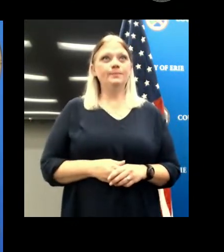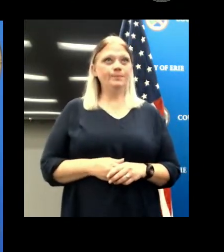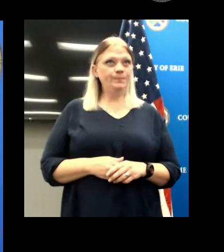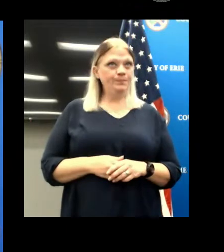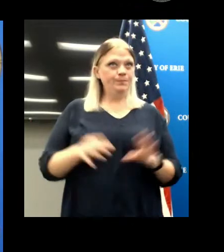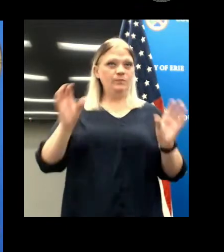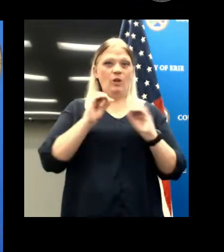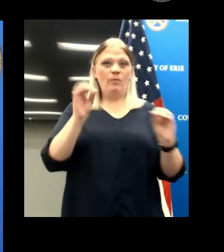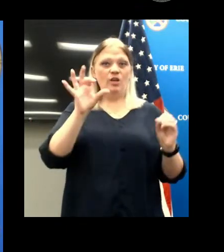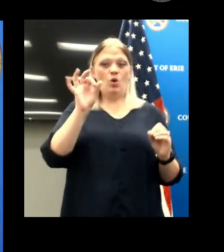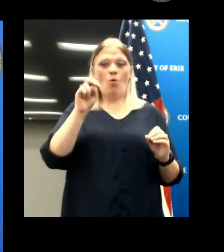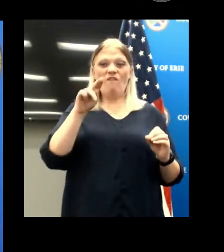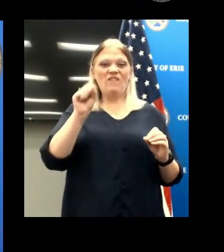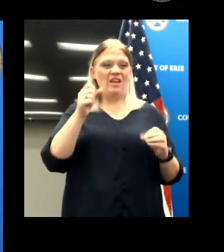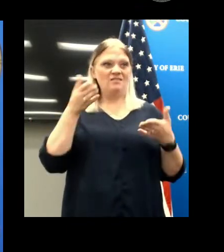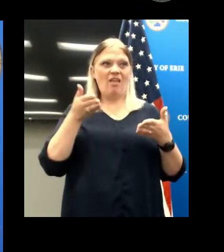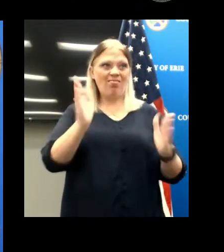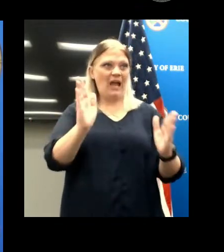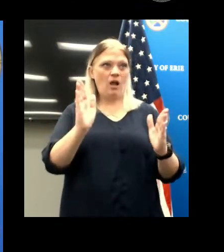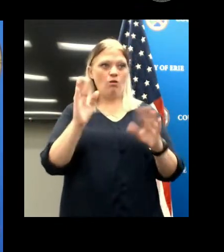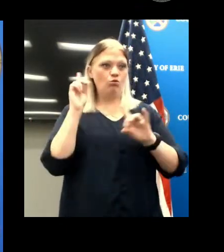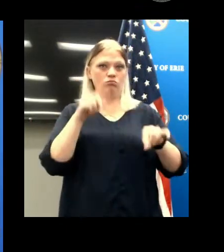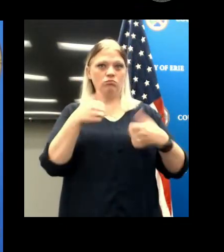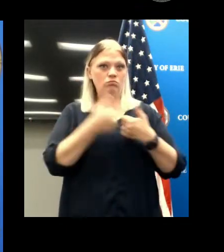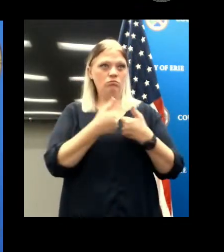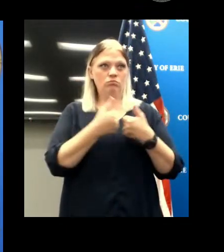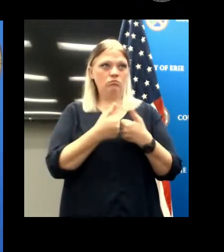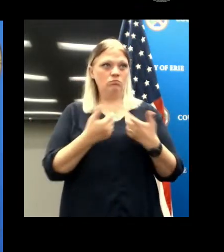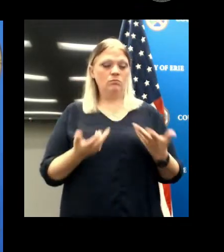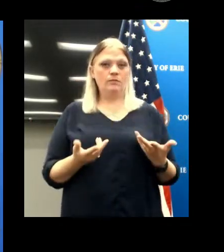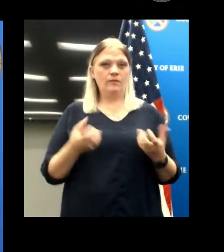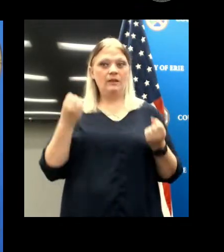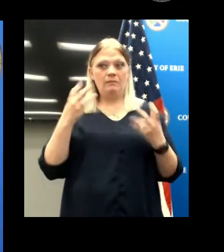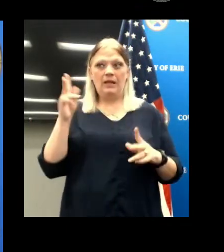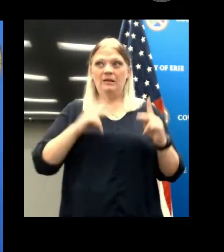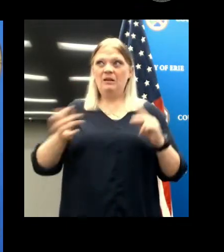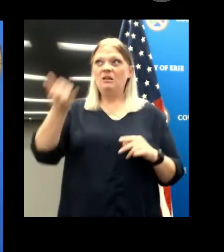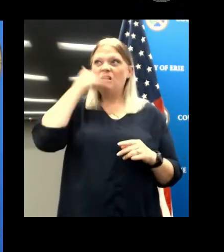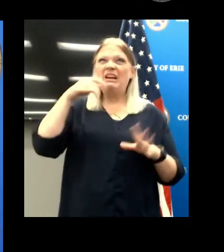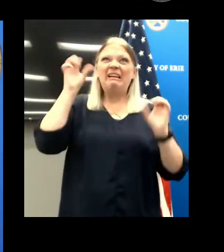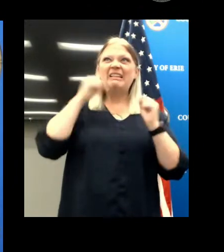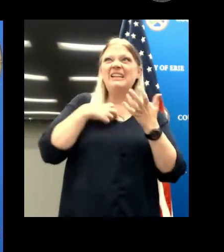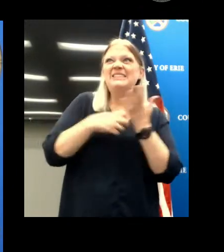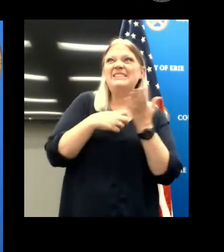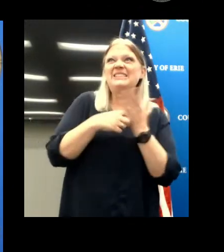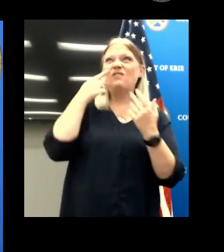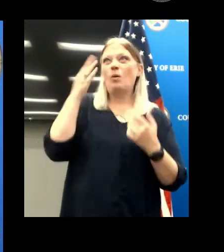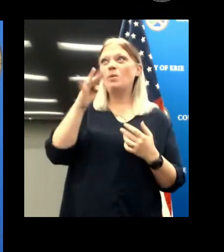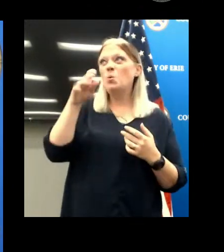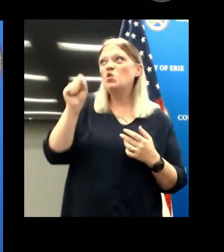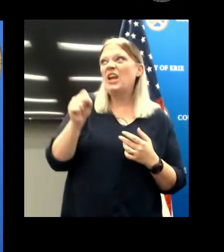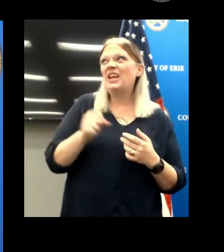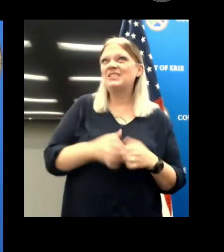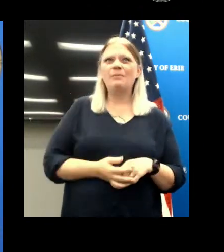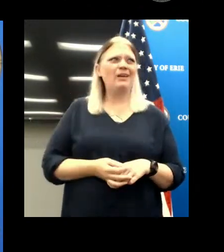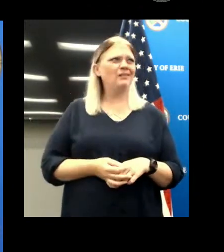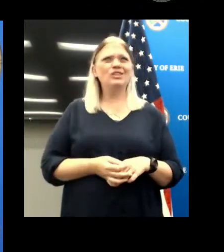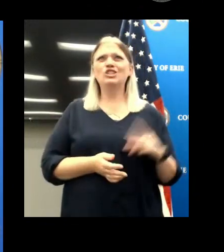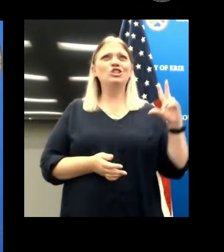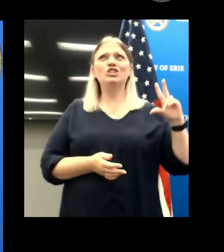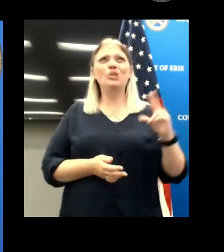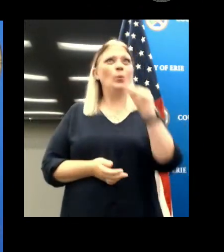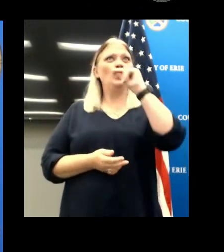no fans that would be allowed to attend the games. I had a lot of people call me saying, man, can you get me tickets for the Blue Jays games? And I'm like,